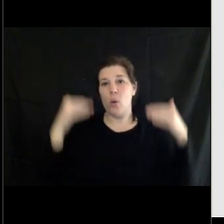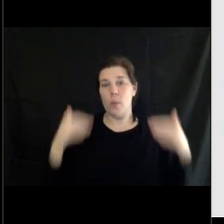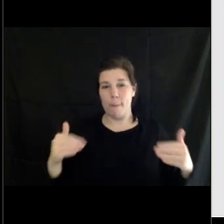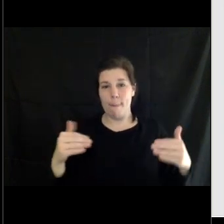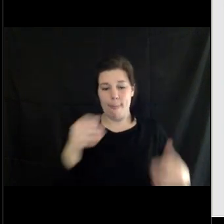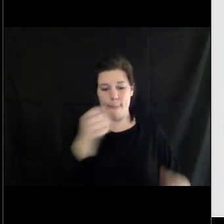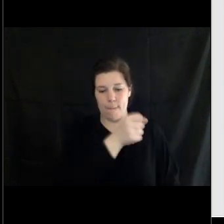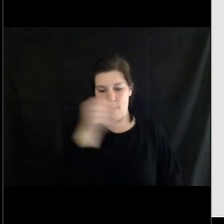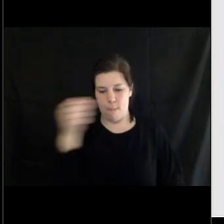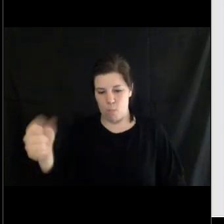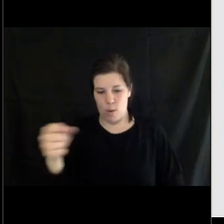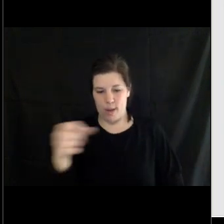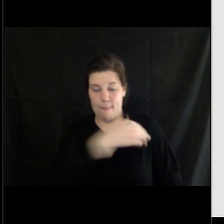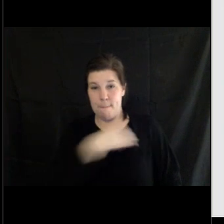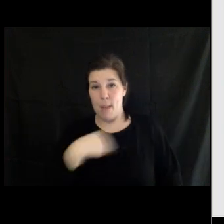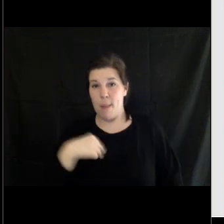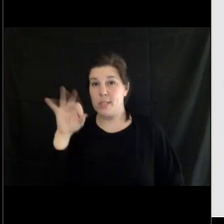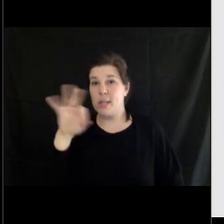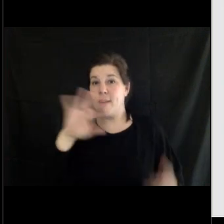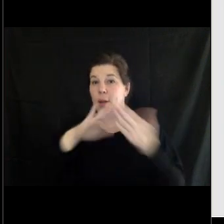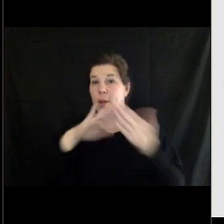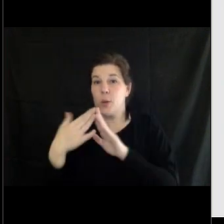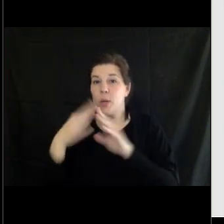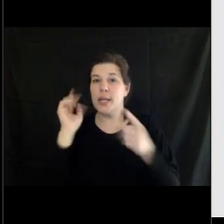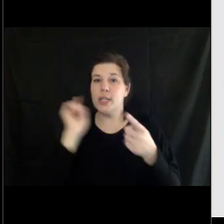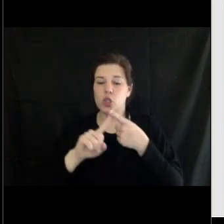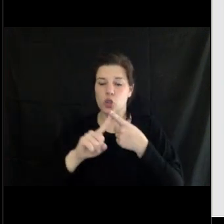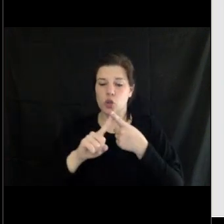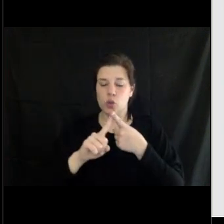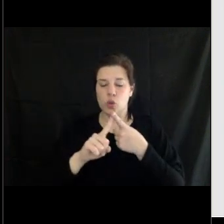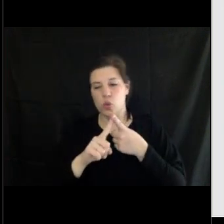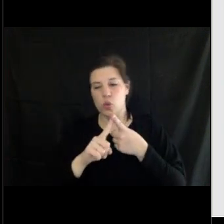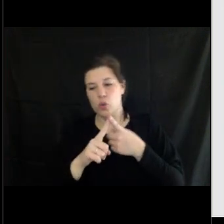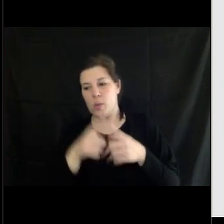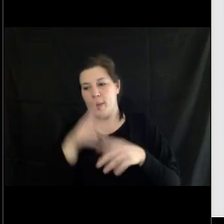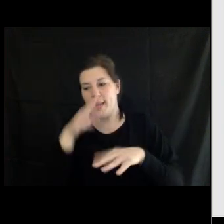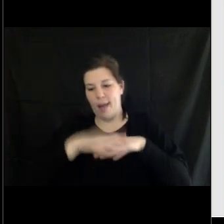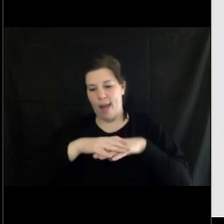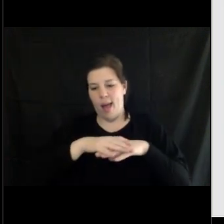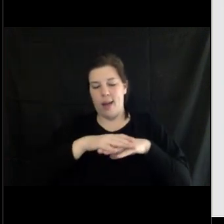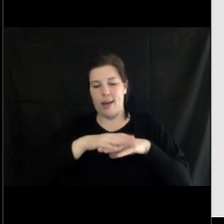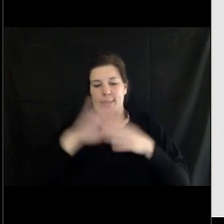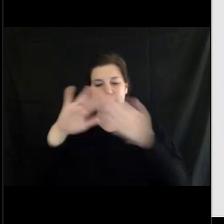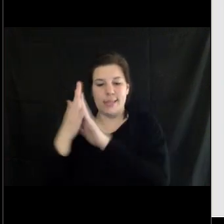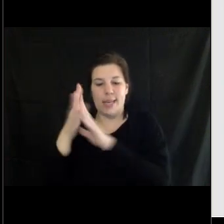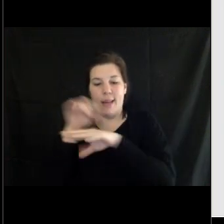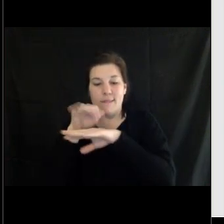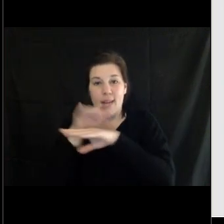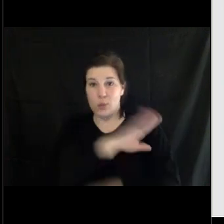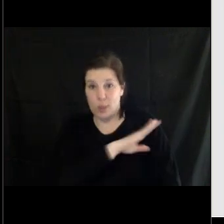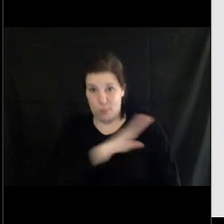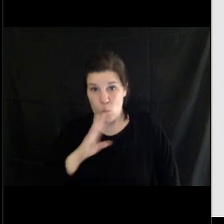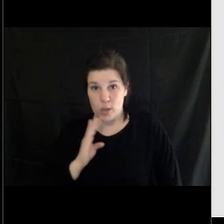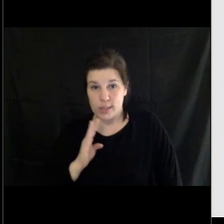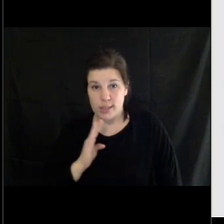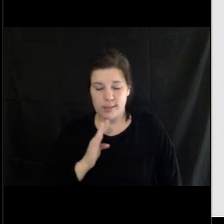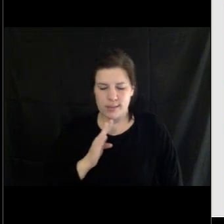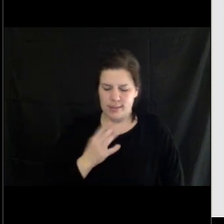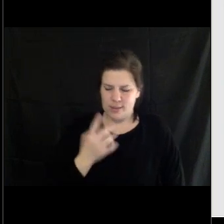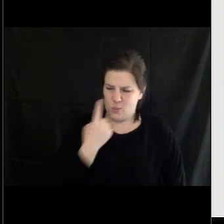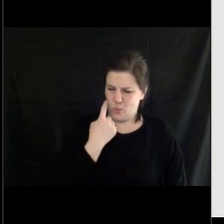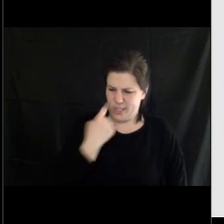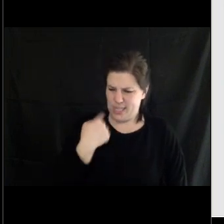the community to serve in vacant positions on city advisory boards. The last time I checked, which was earlier